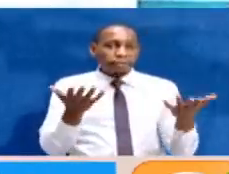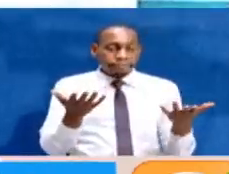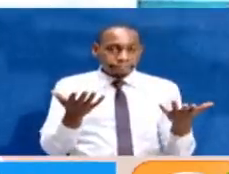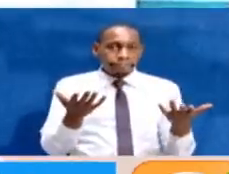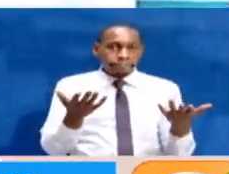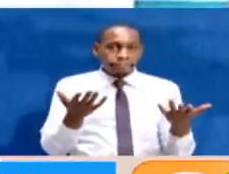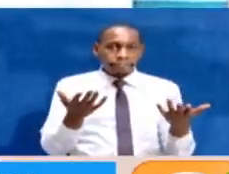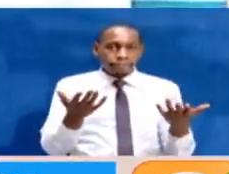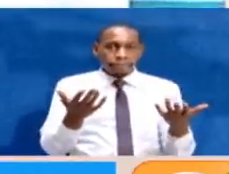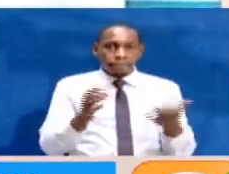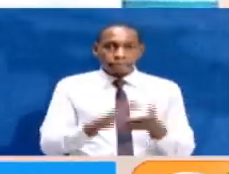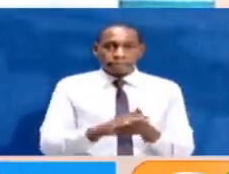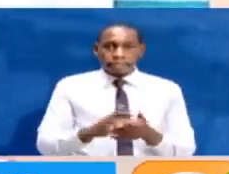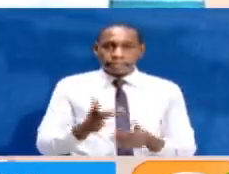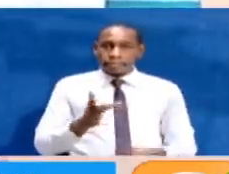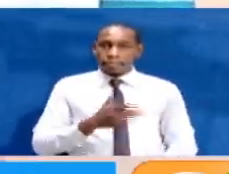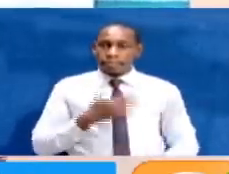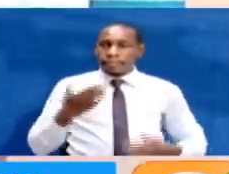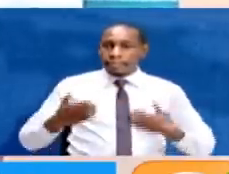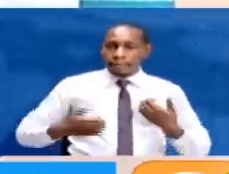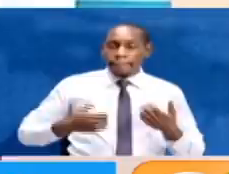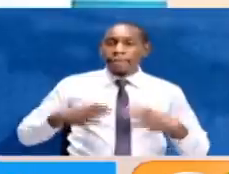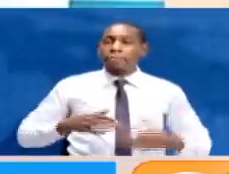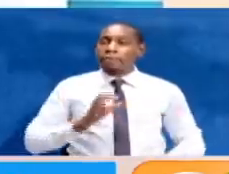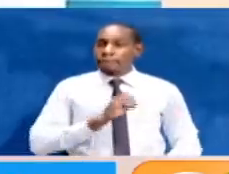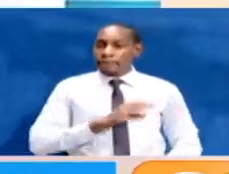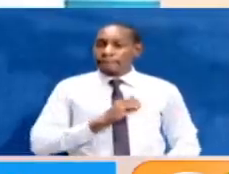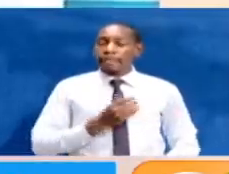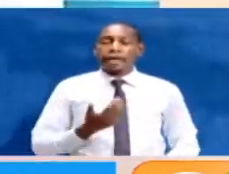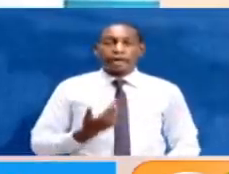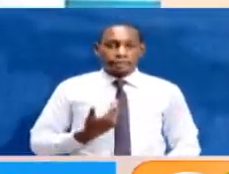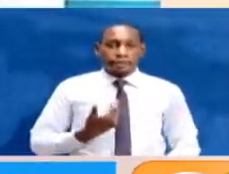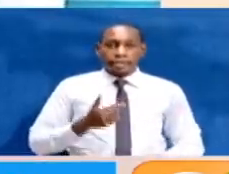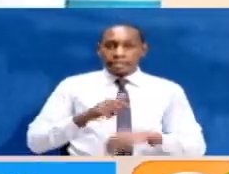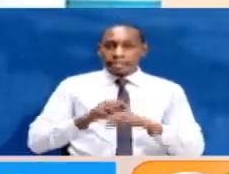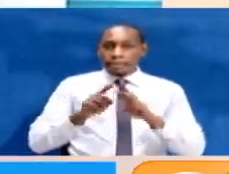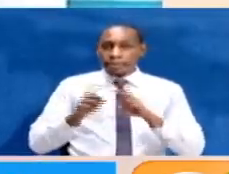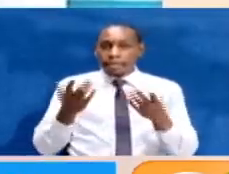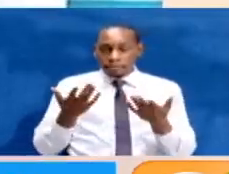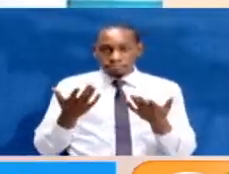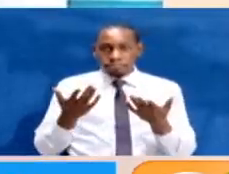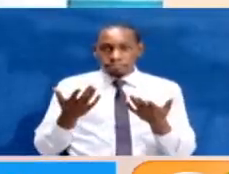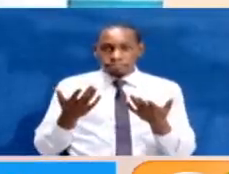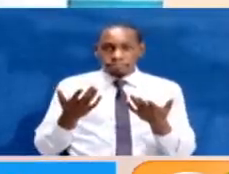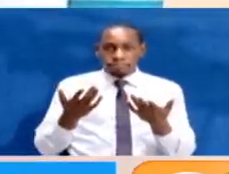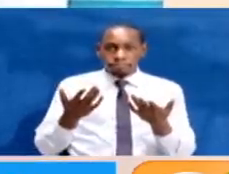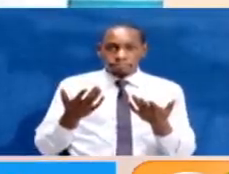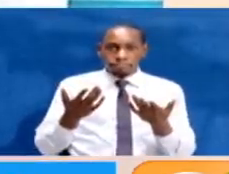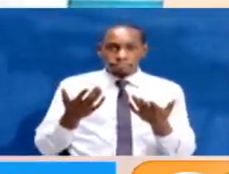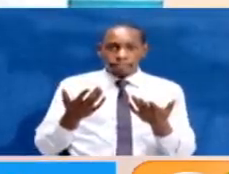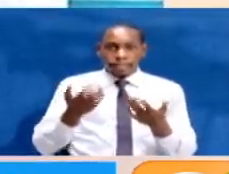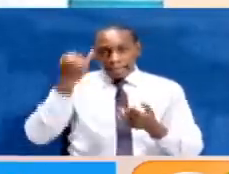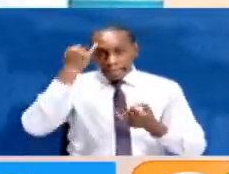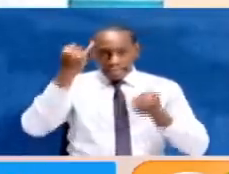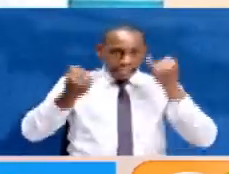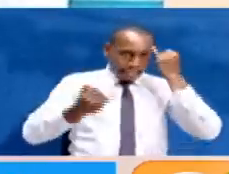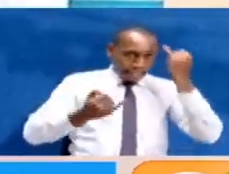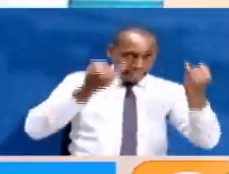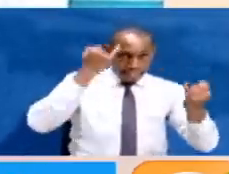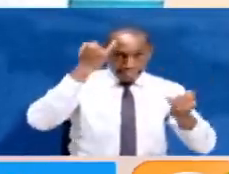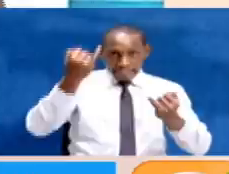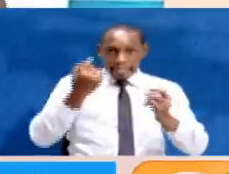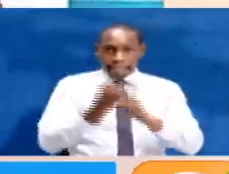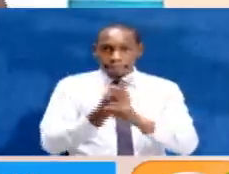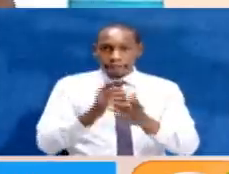they appeal to the emotion, they scare people, they terrify you. So when you start thinking about this thing, you have all these ideas